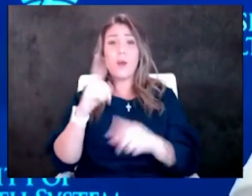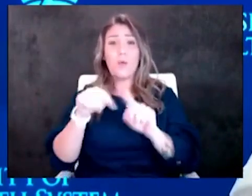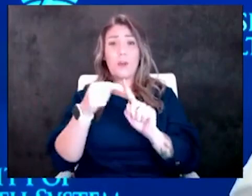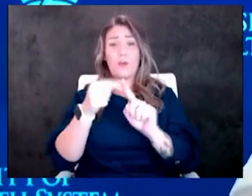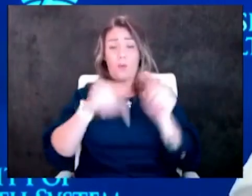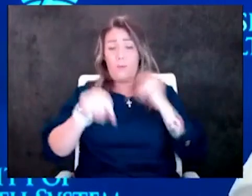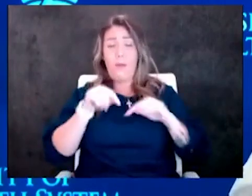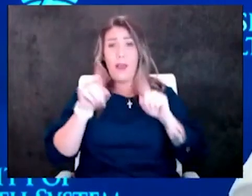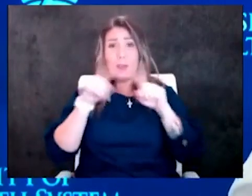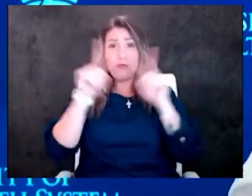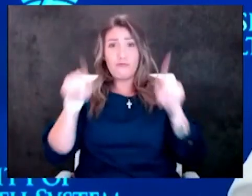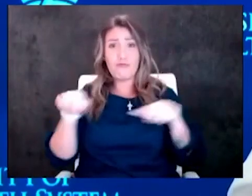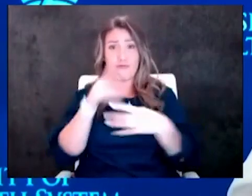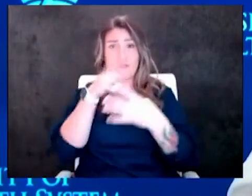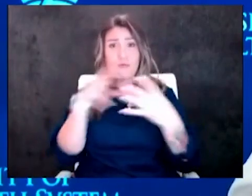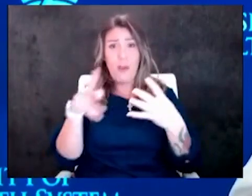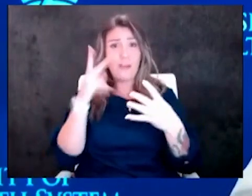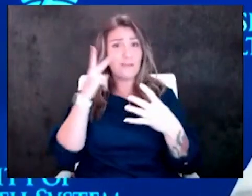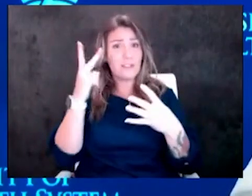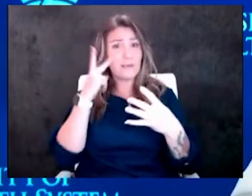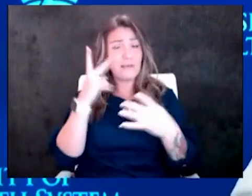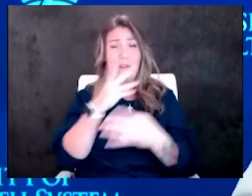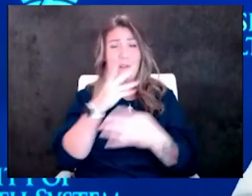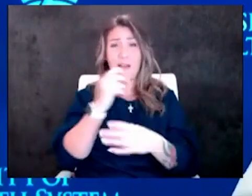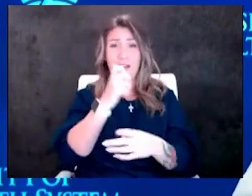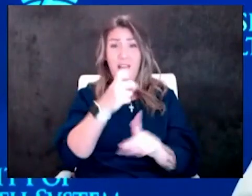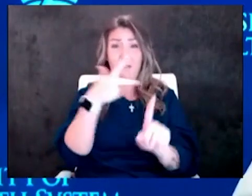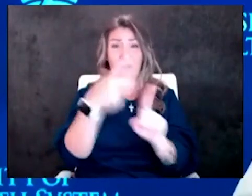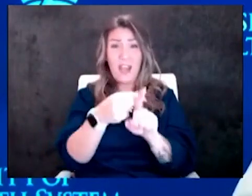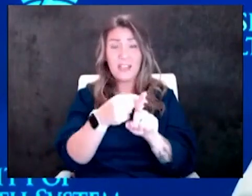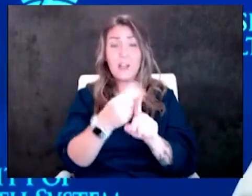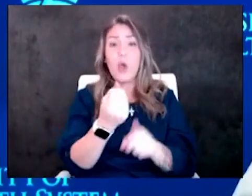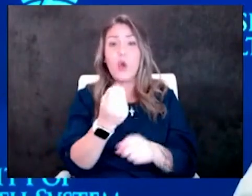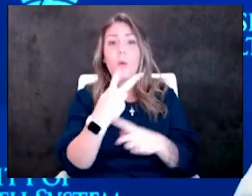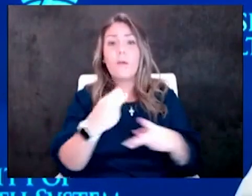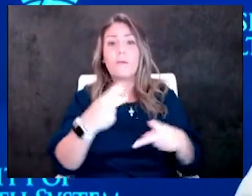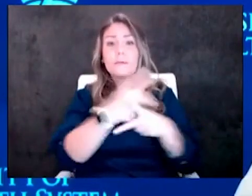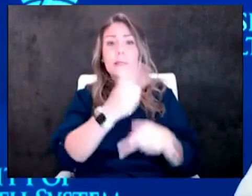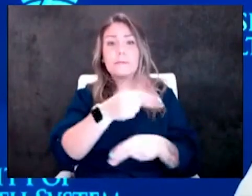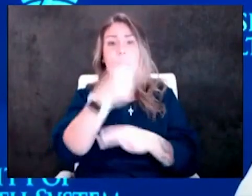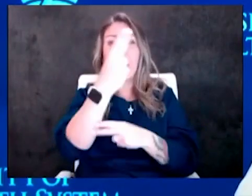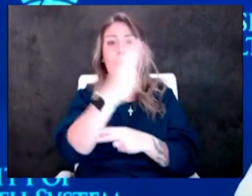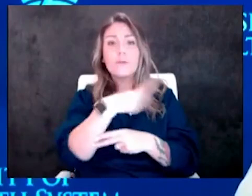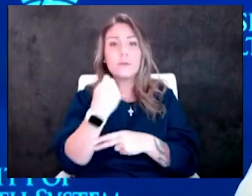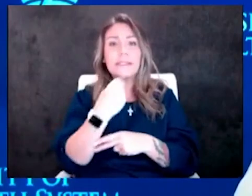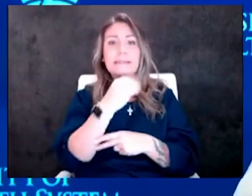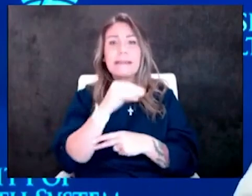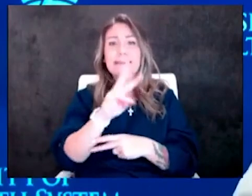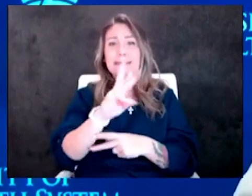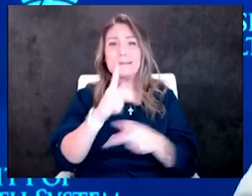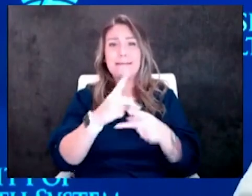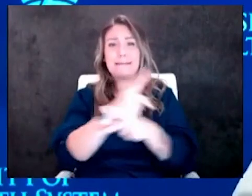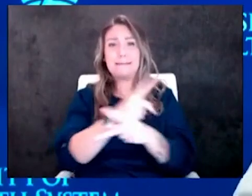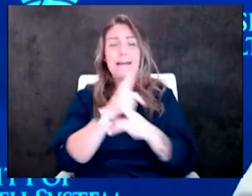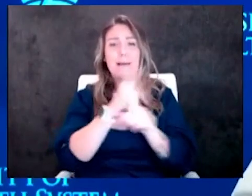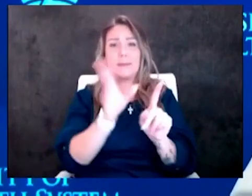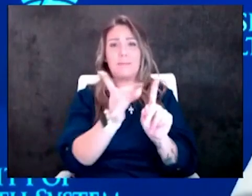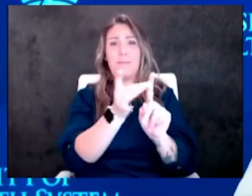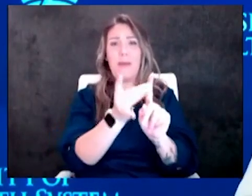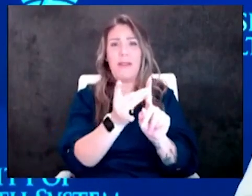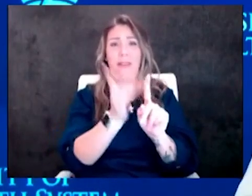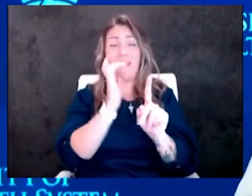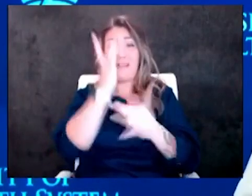that the unvaccinated have a 12 times higher risk of death and a 6 times higher risk of getting the disease. This is indeed